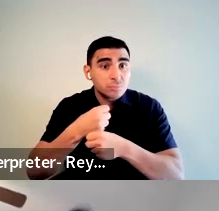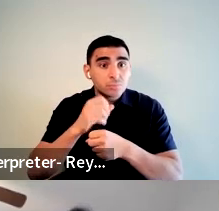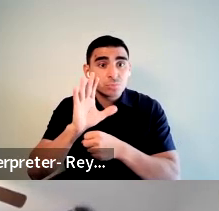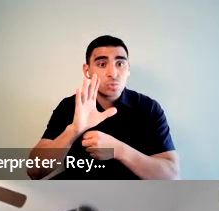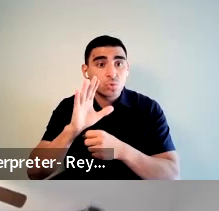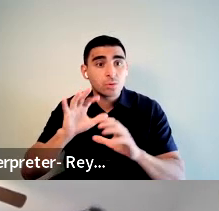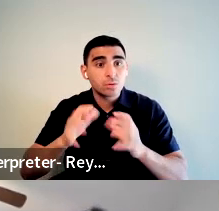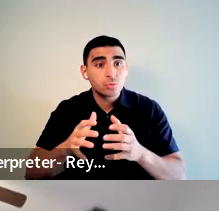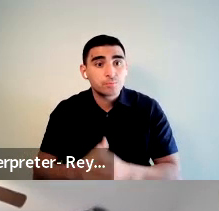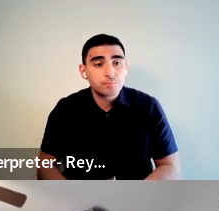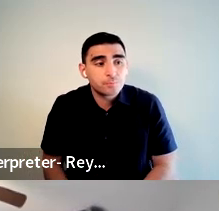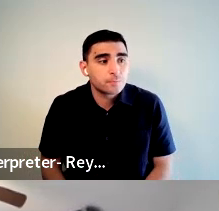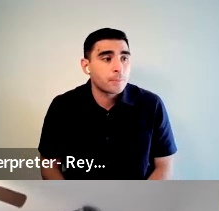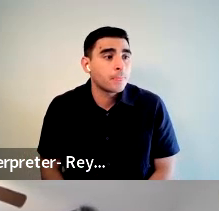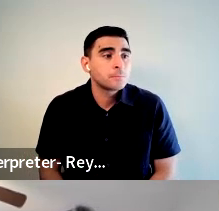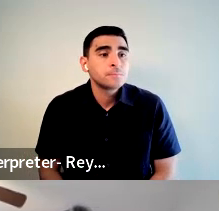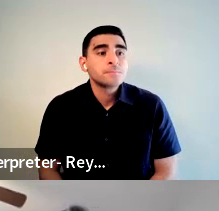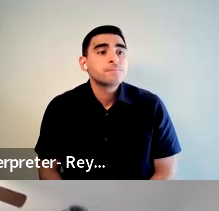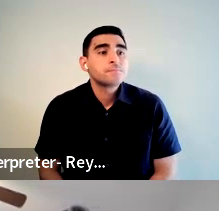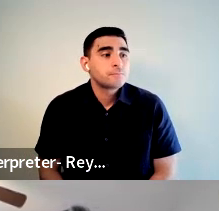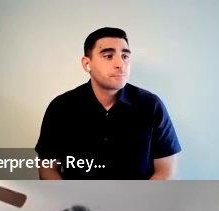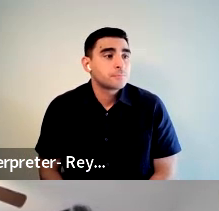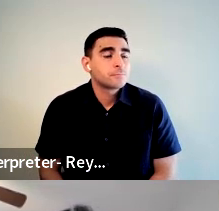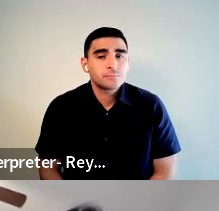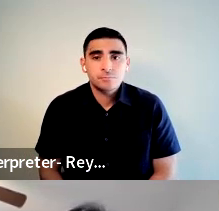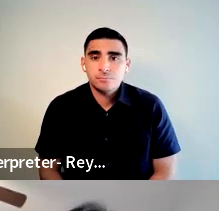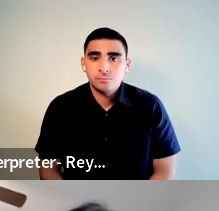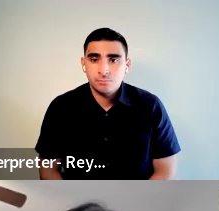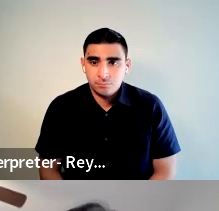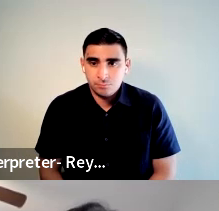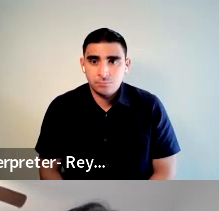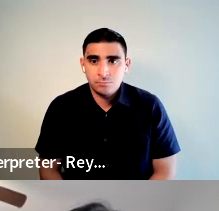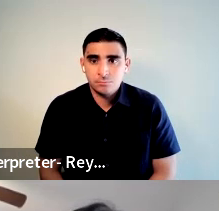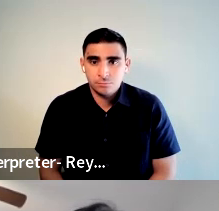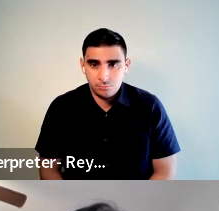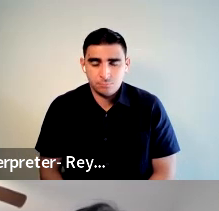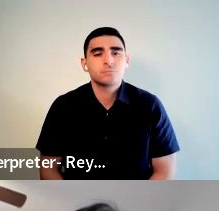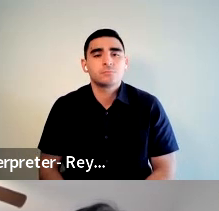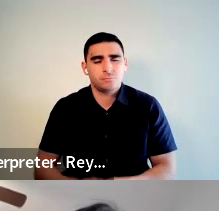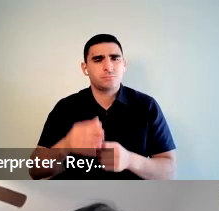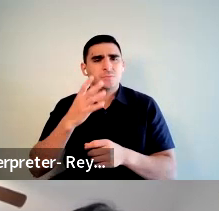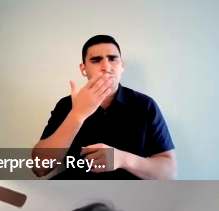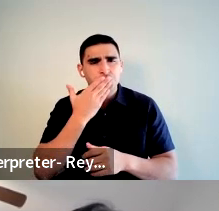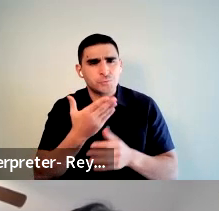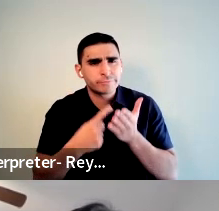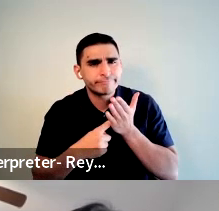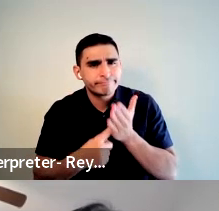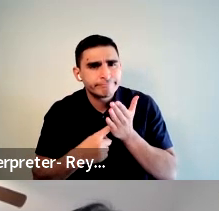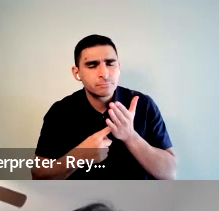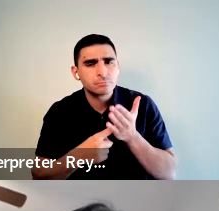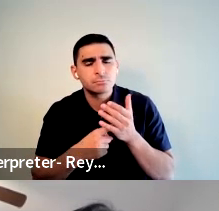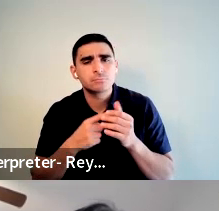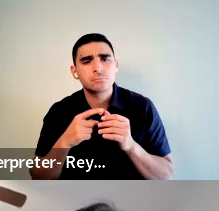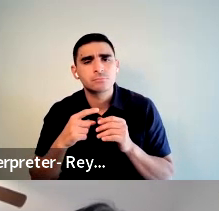of the conversation? Yes, I'm happy to do that. We had a really good conversation, and we're